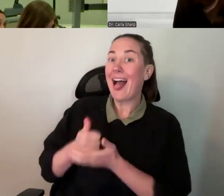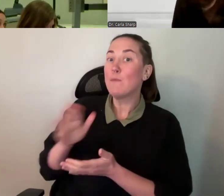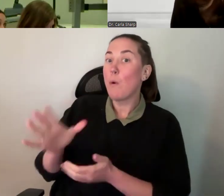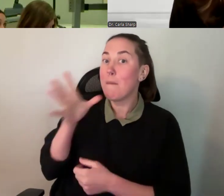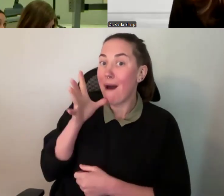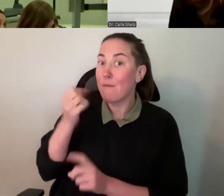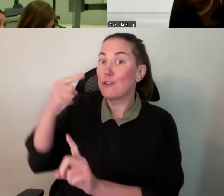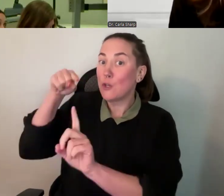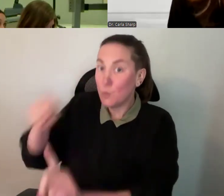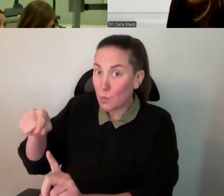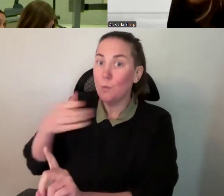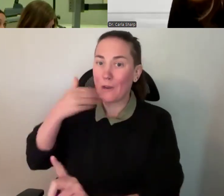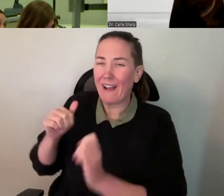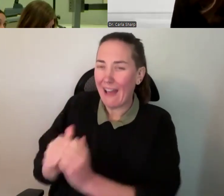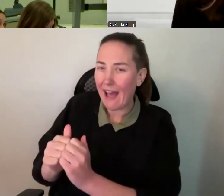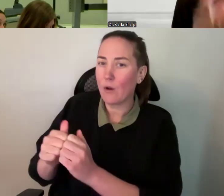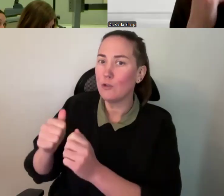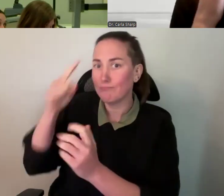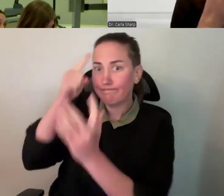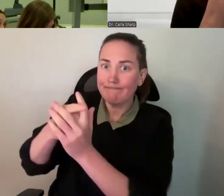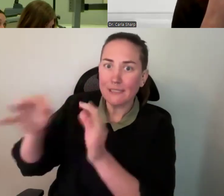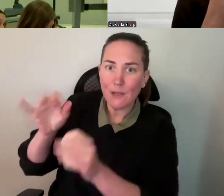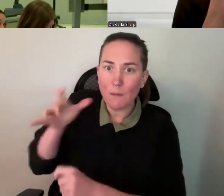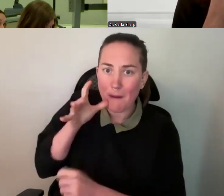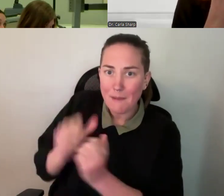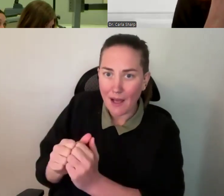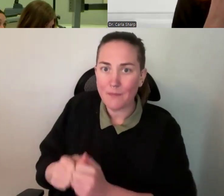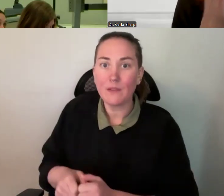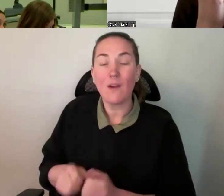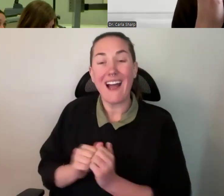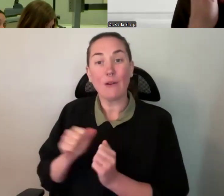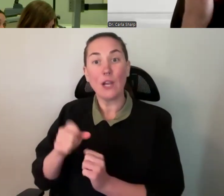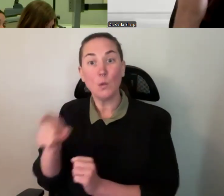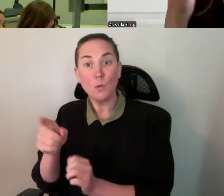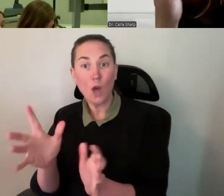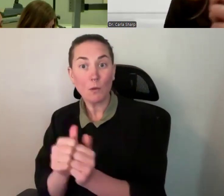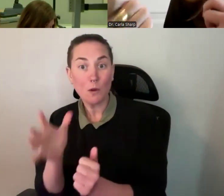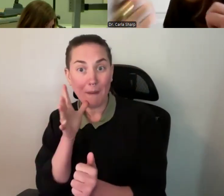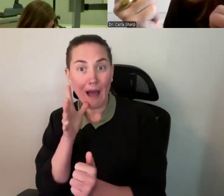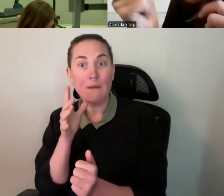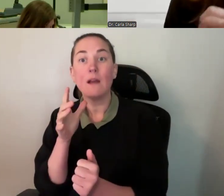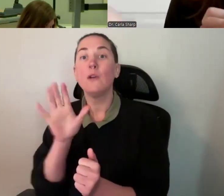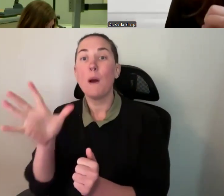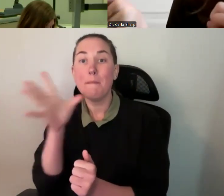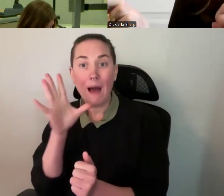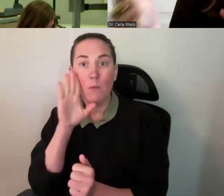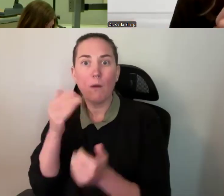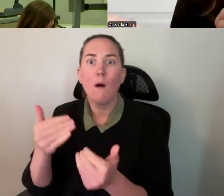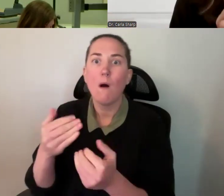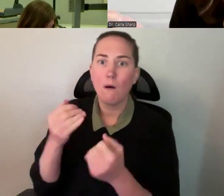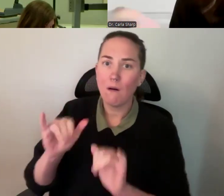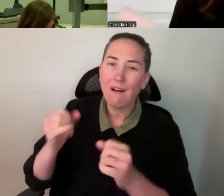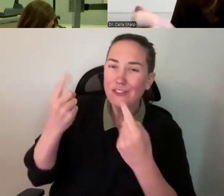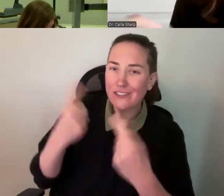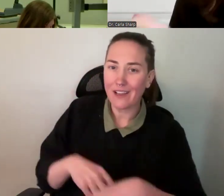better? How can you talk to your mom so that she can actually hear you? Because I can hear that you are